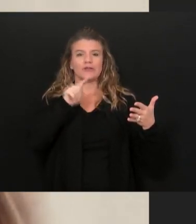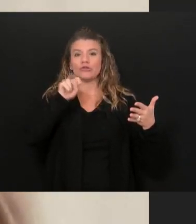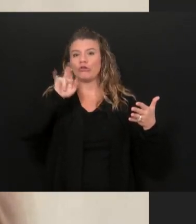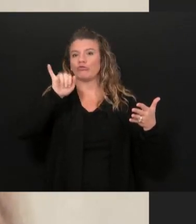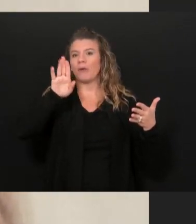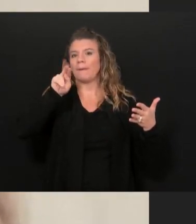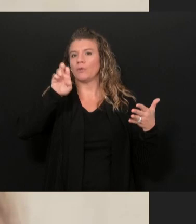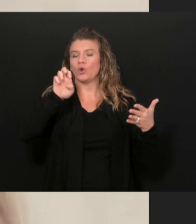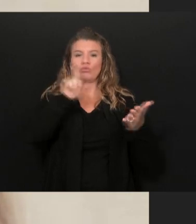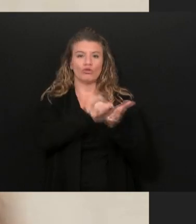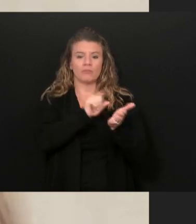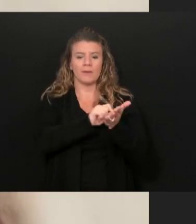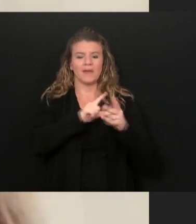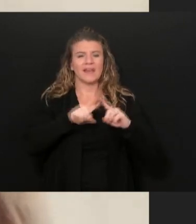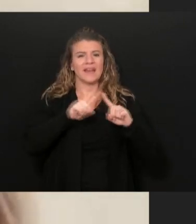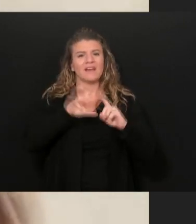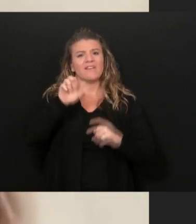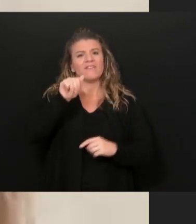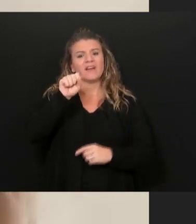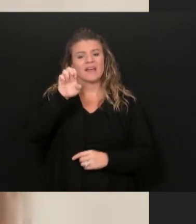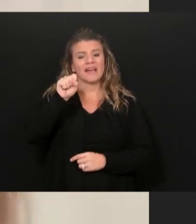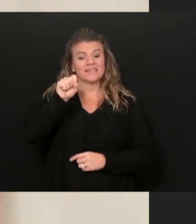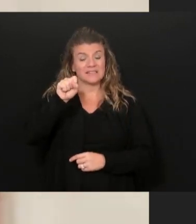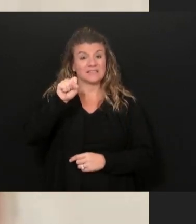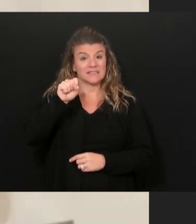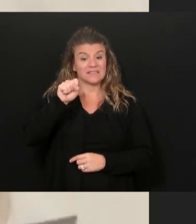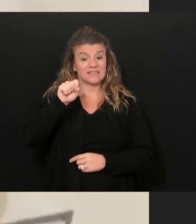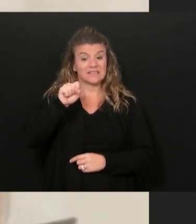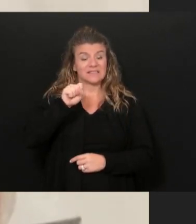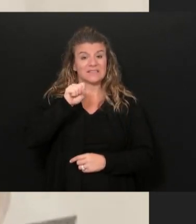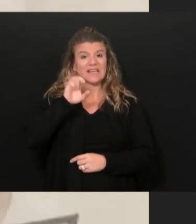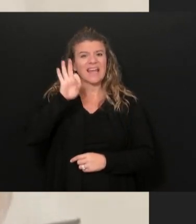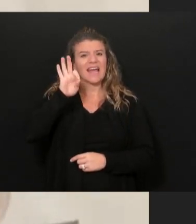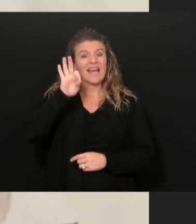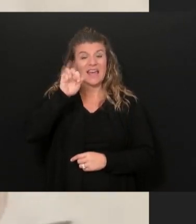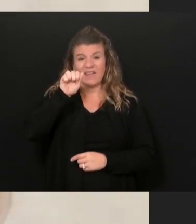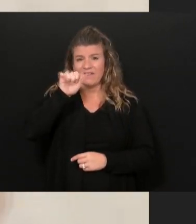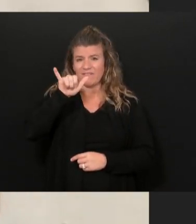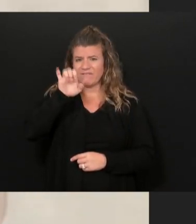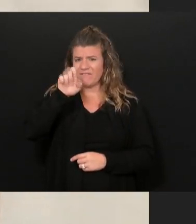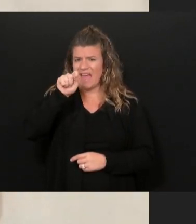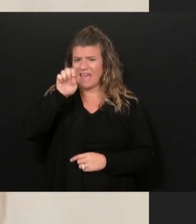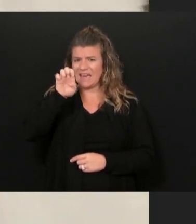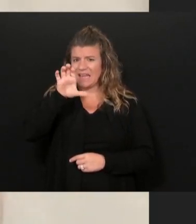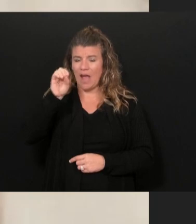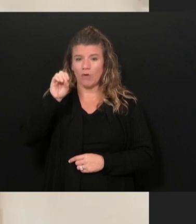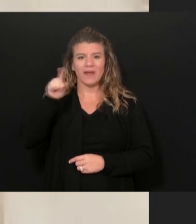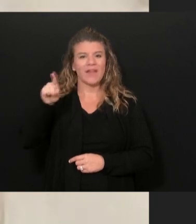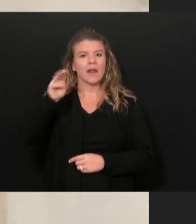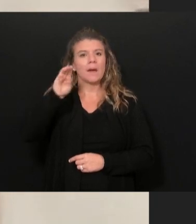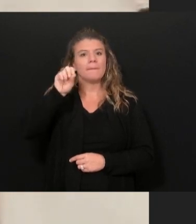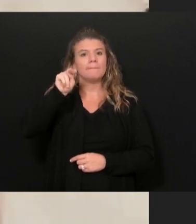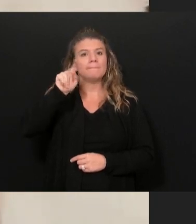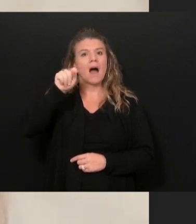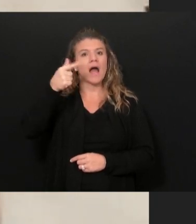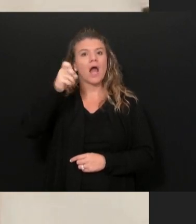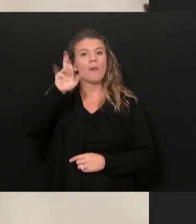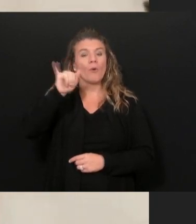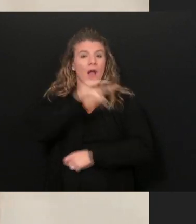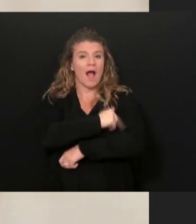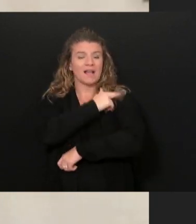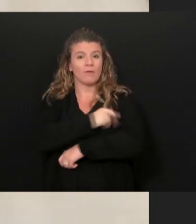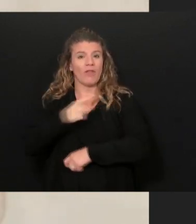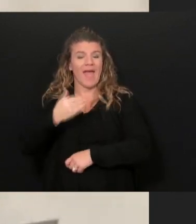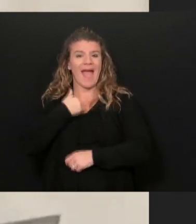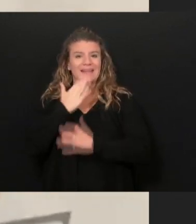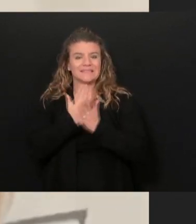Cases in Fayette County, there was a small spike in the cases at the hospital, at Montgomery Hospital. And I'm